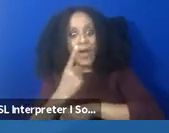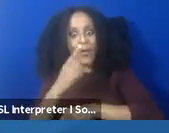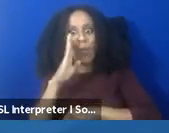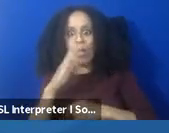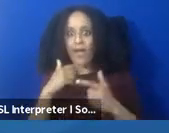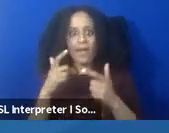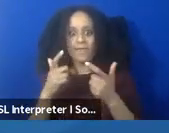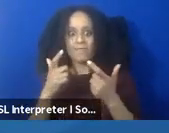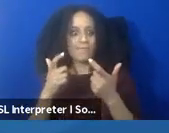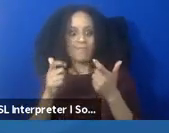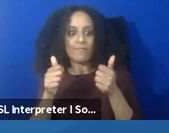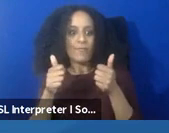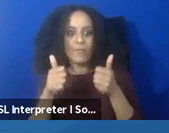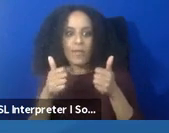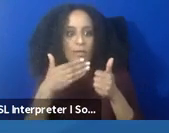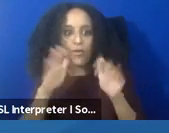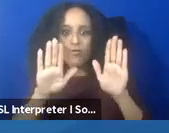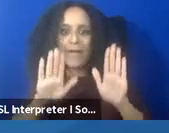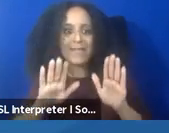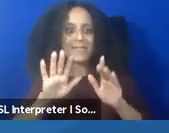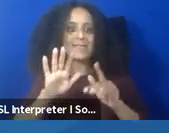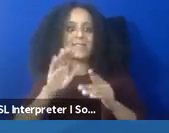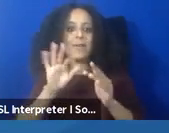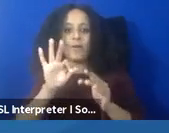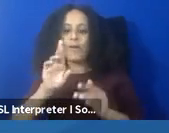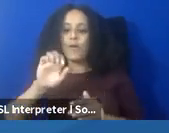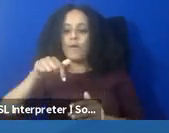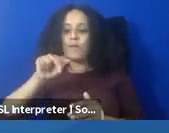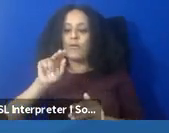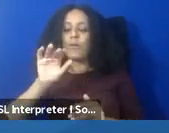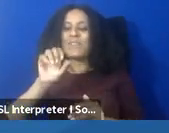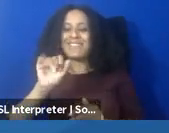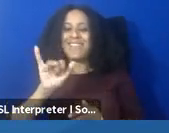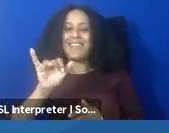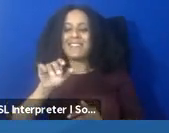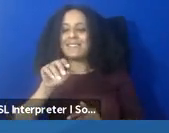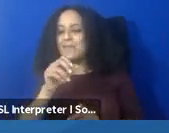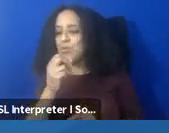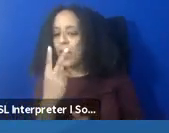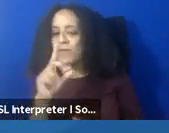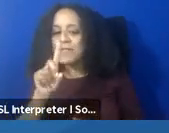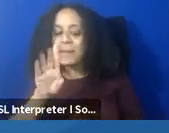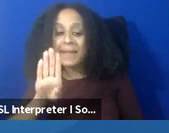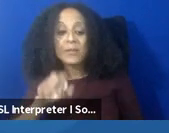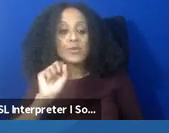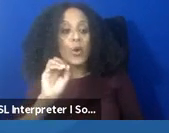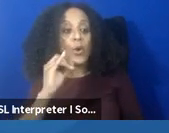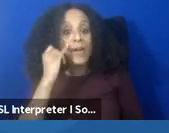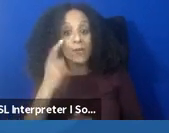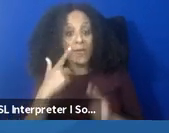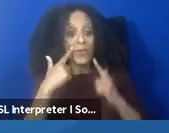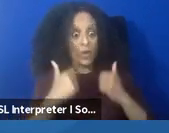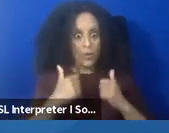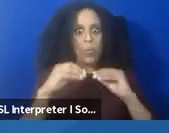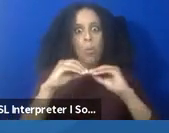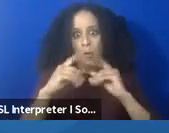of attenuation, taking higher frequencies down about 12 dB, which can give you like a slight degree of hearing loss, or if you already have hearing loss, more of a hearing